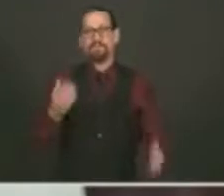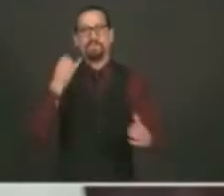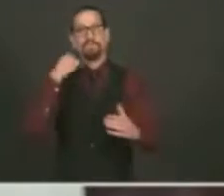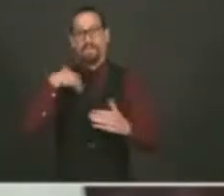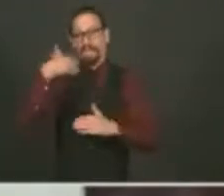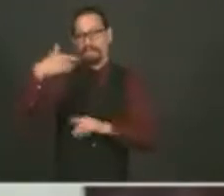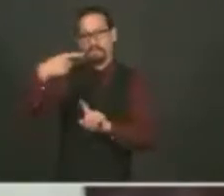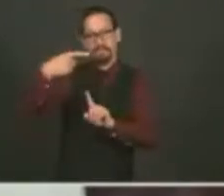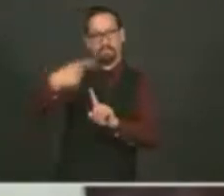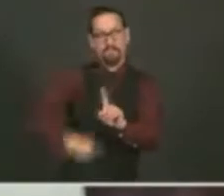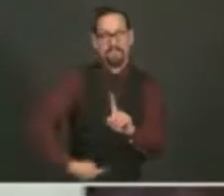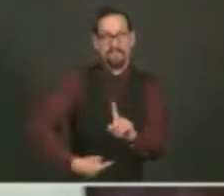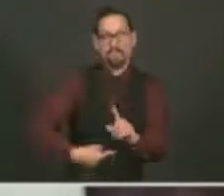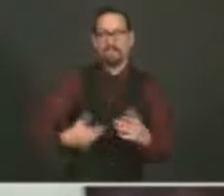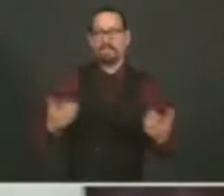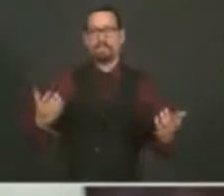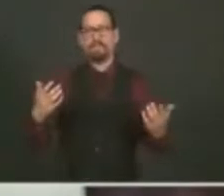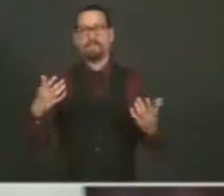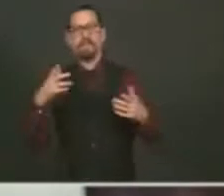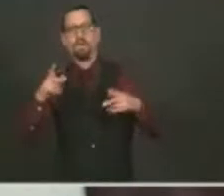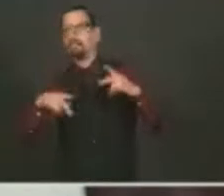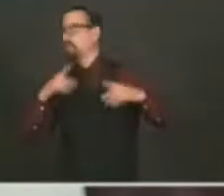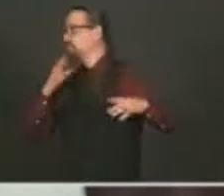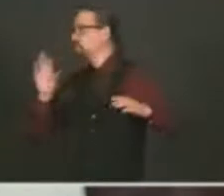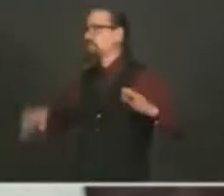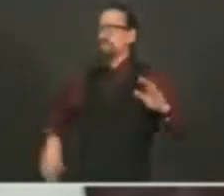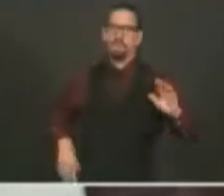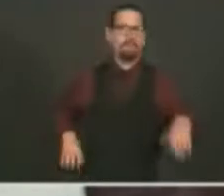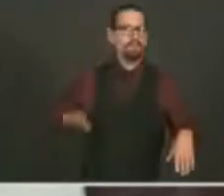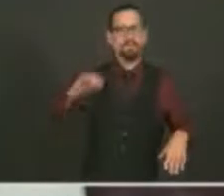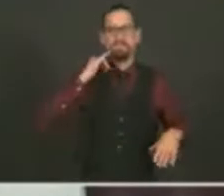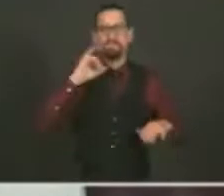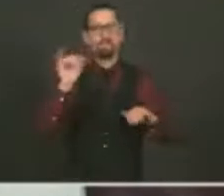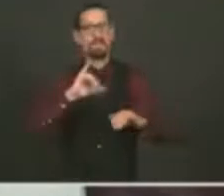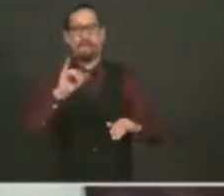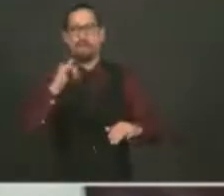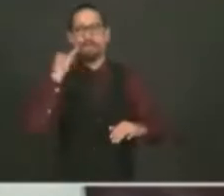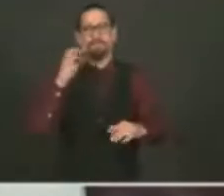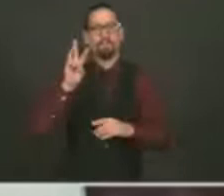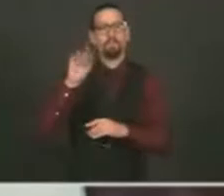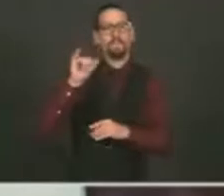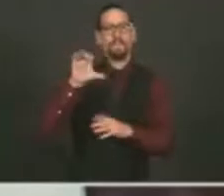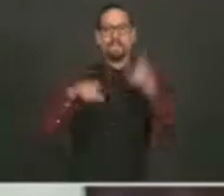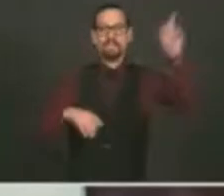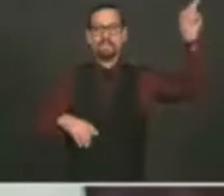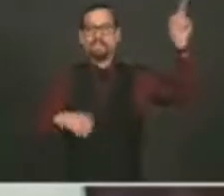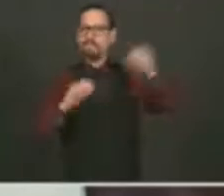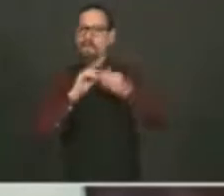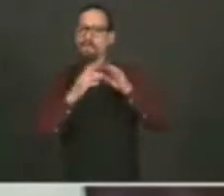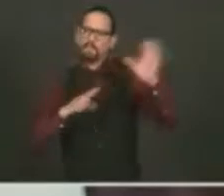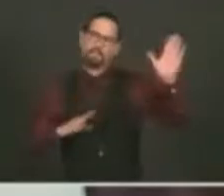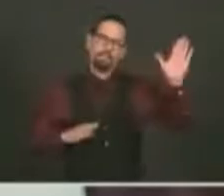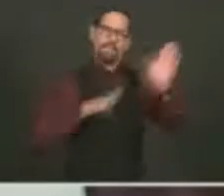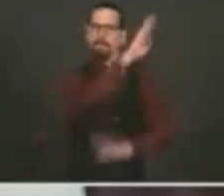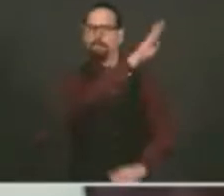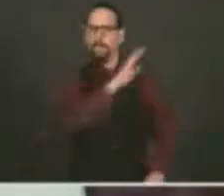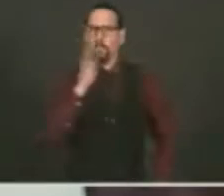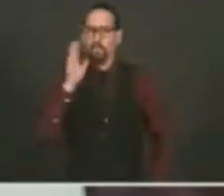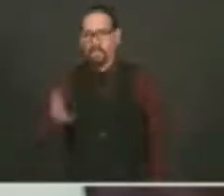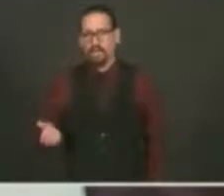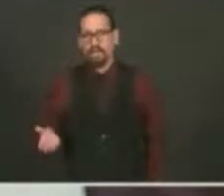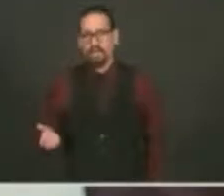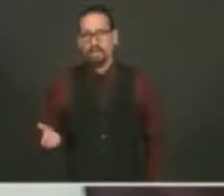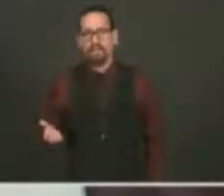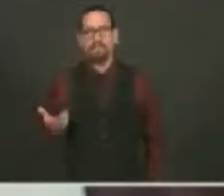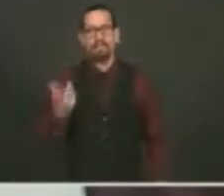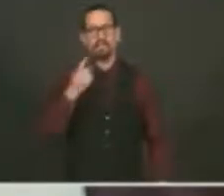Wisconsin, then we'll go back a phase. But why will that happen? To Brian's question, like, everybody, come on, listen up, make